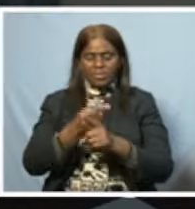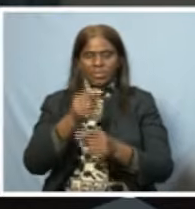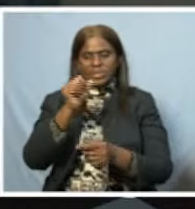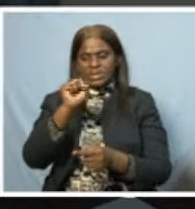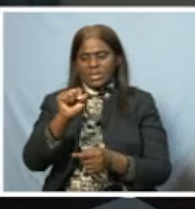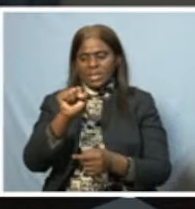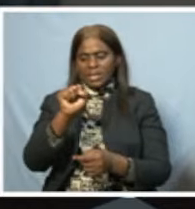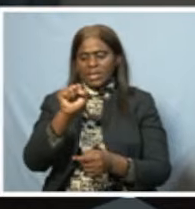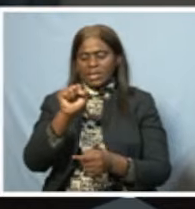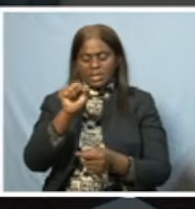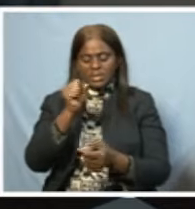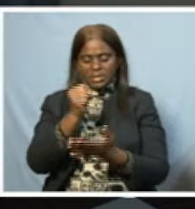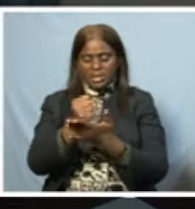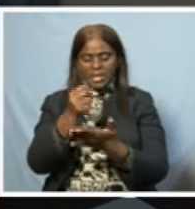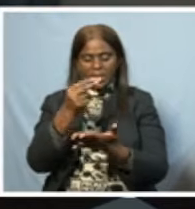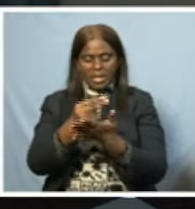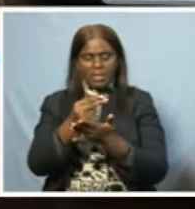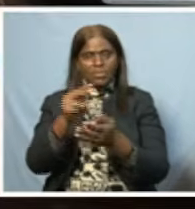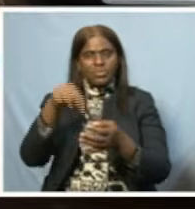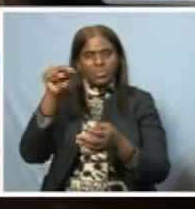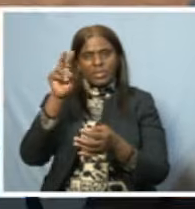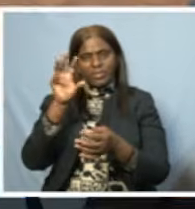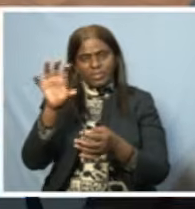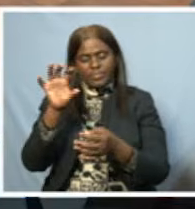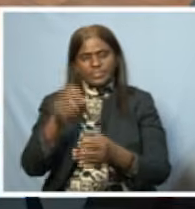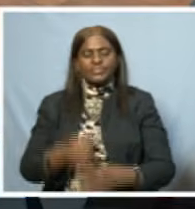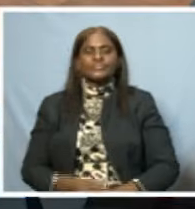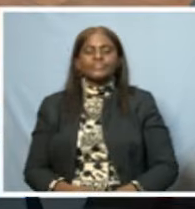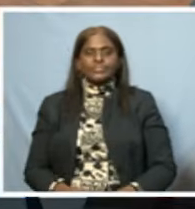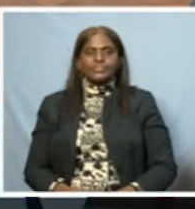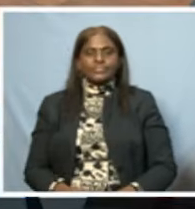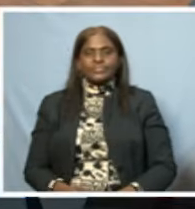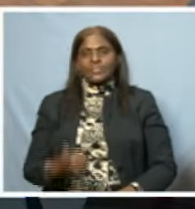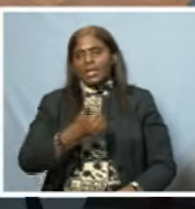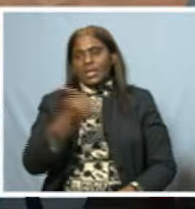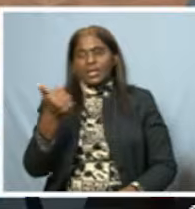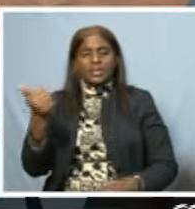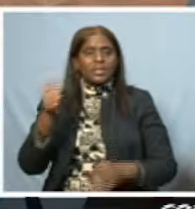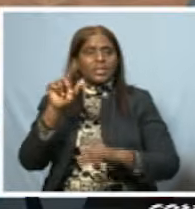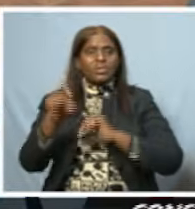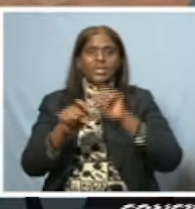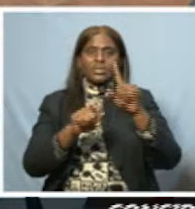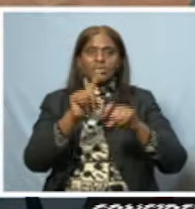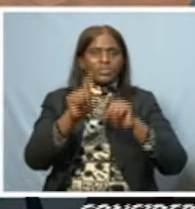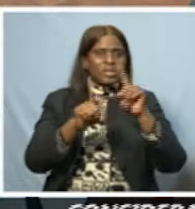Province. Thank you. Honorable members, any questions?